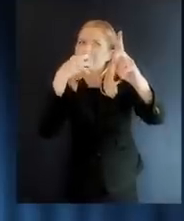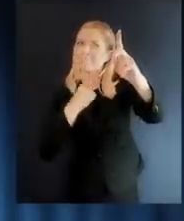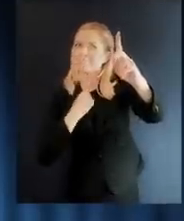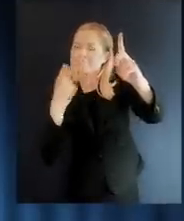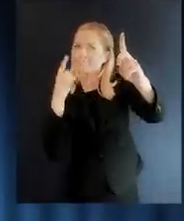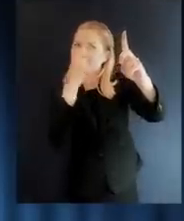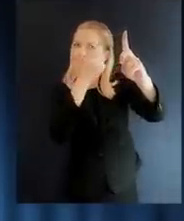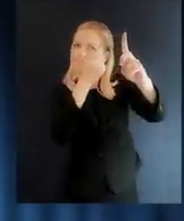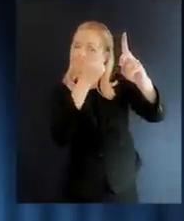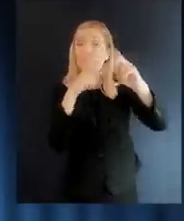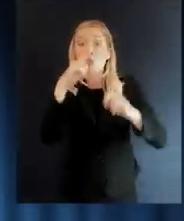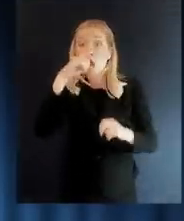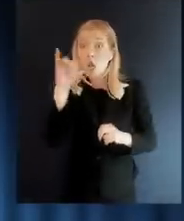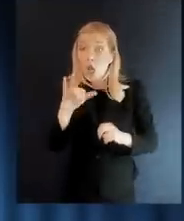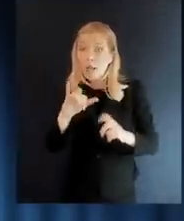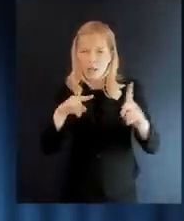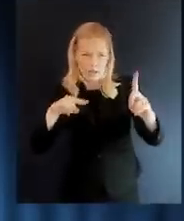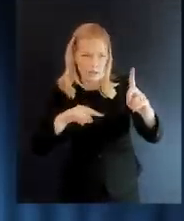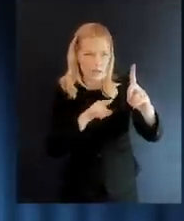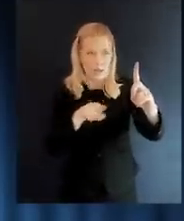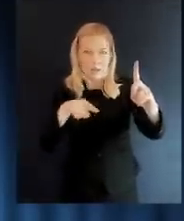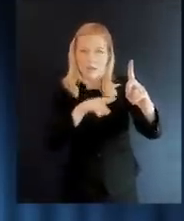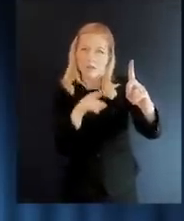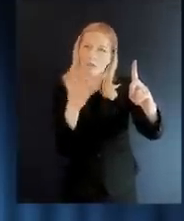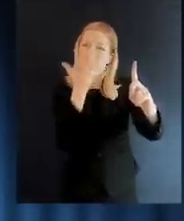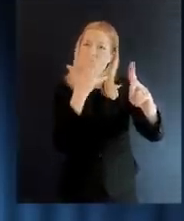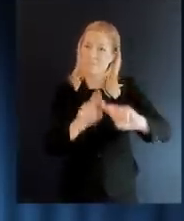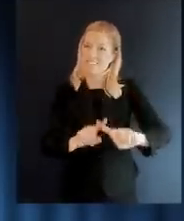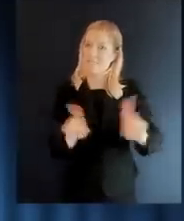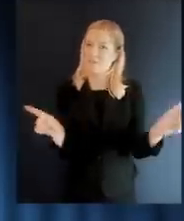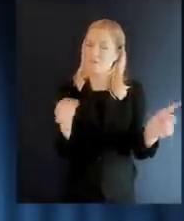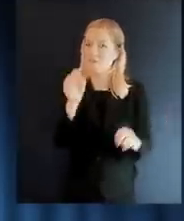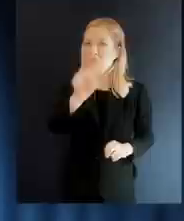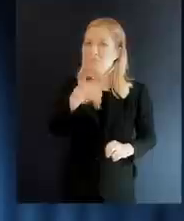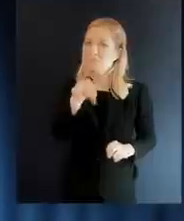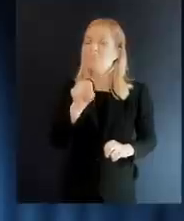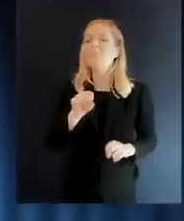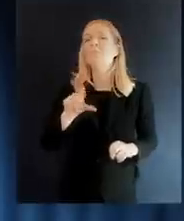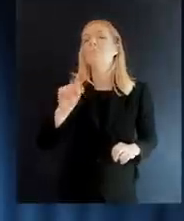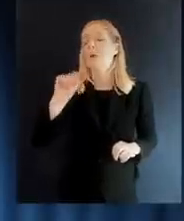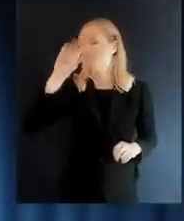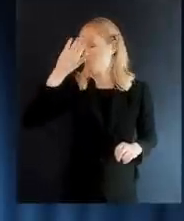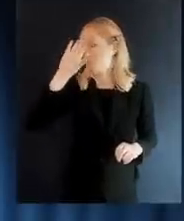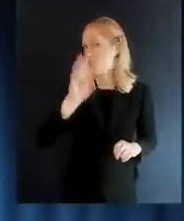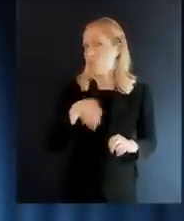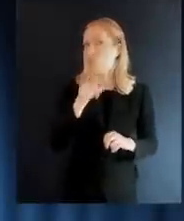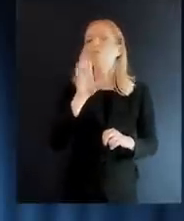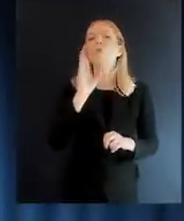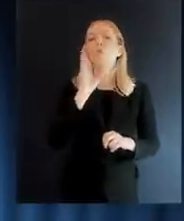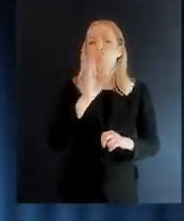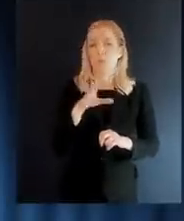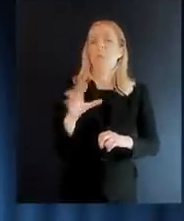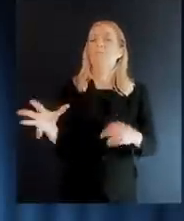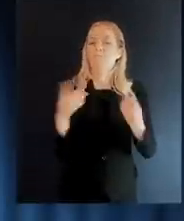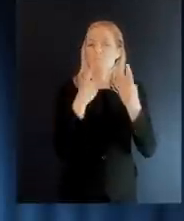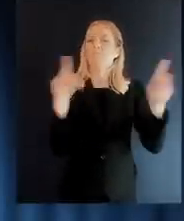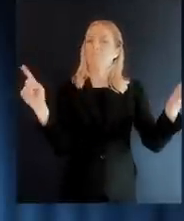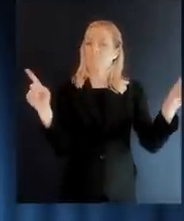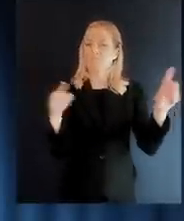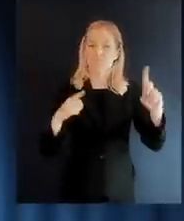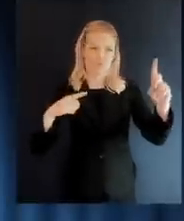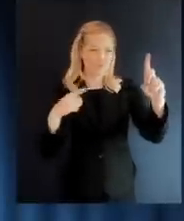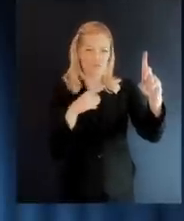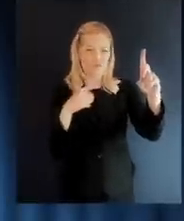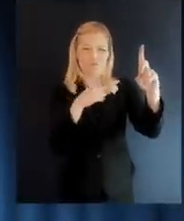and motivation it takes to achieve them. In time, you will enter the workforce highly trained